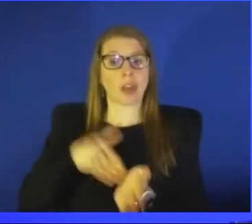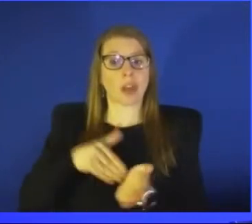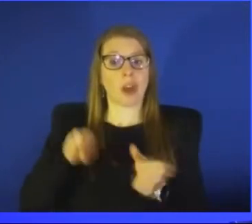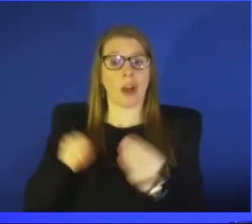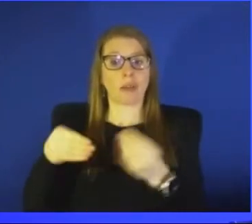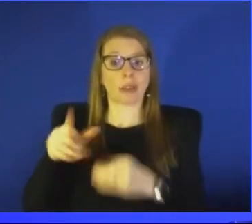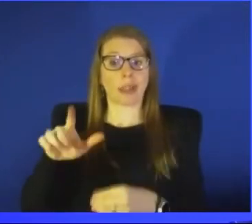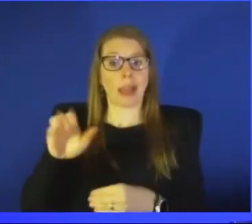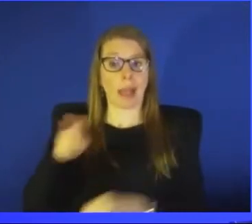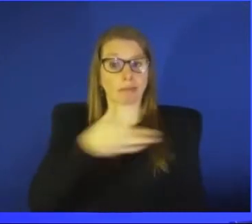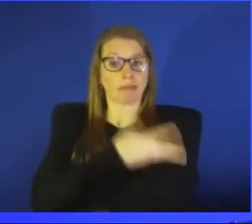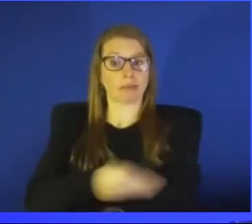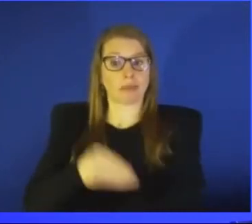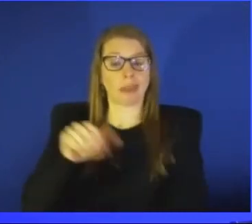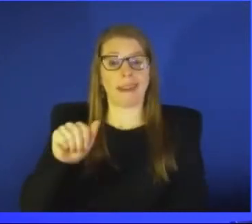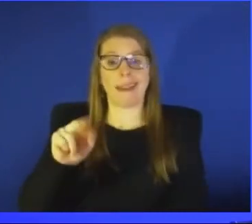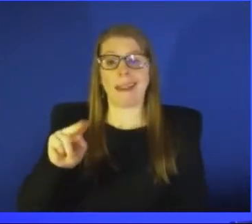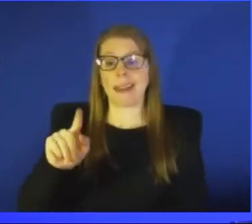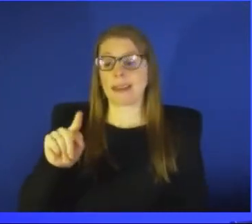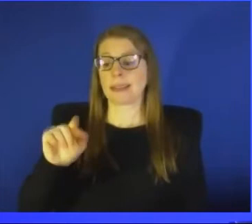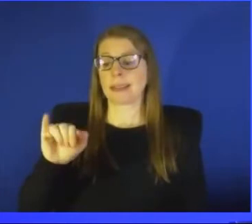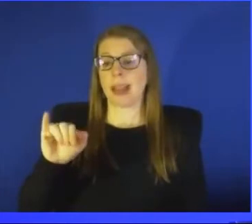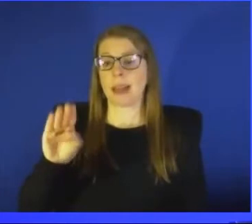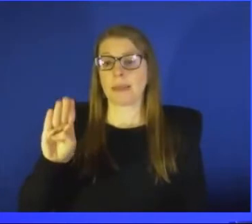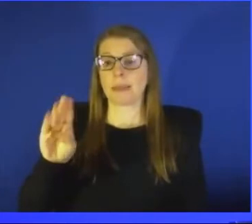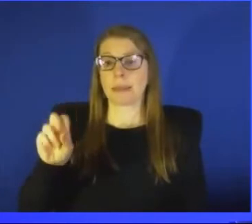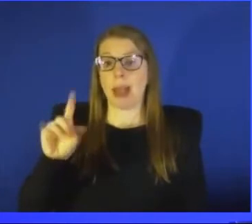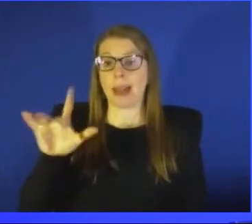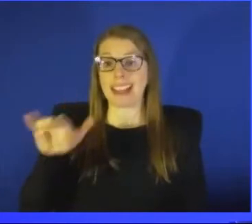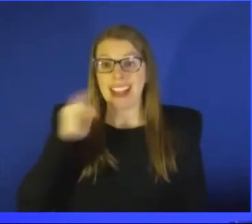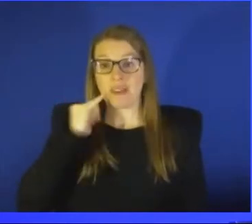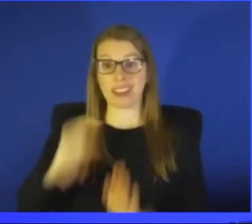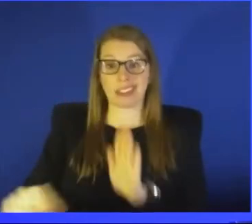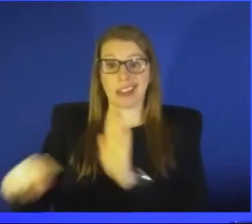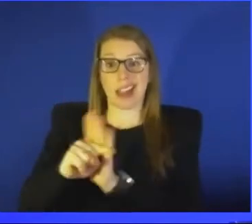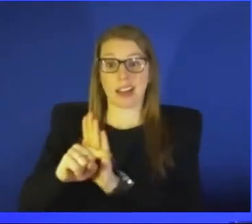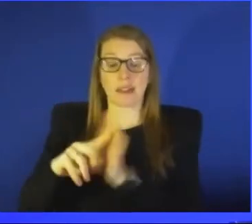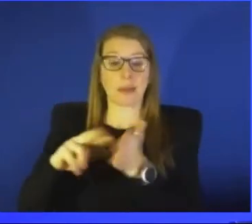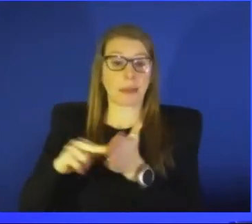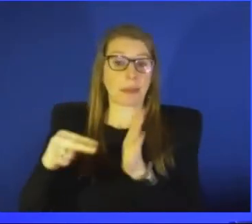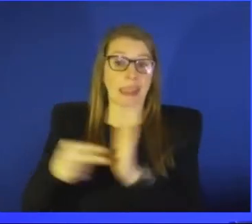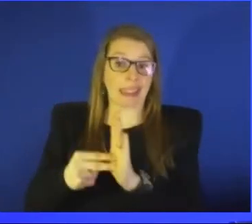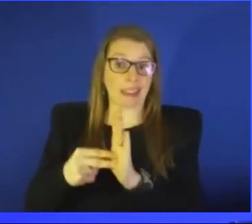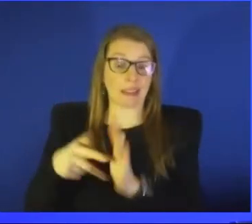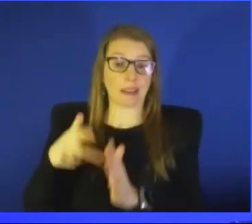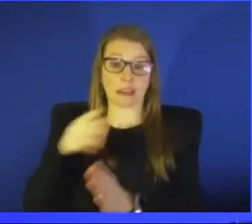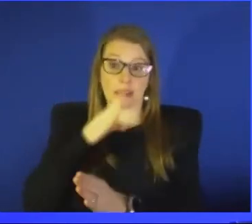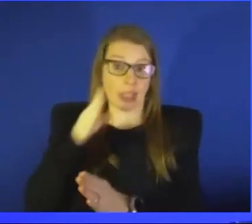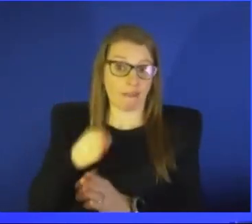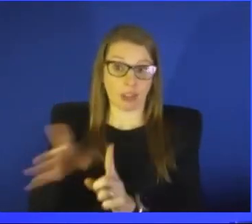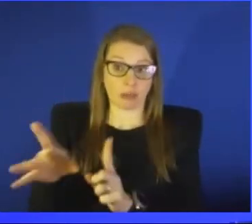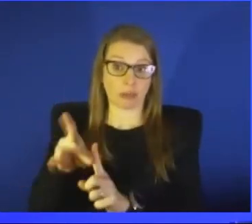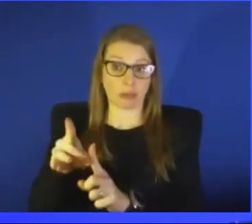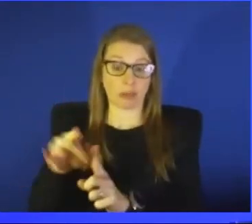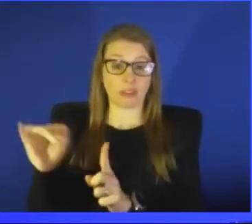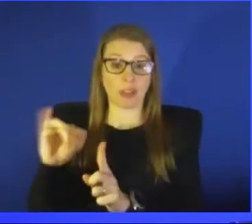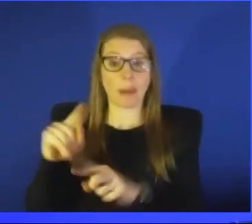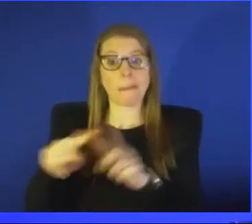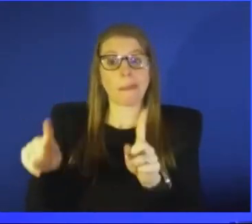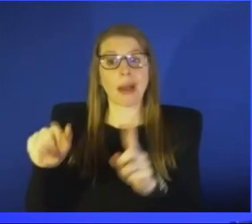test for the antibodies. Now, if they're negative, that may not mean that you have not been infected, but those antibody levels have